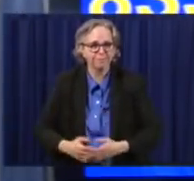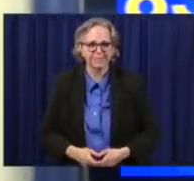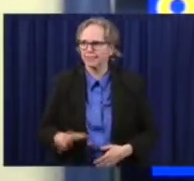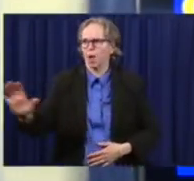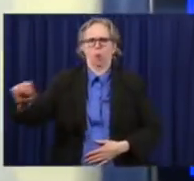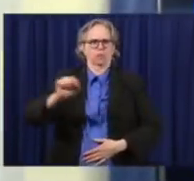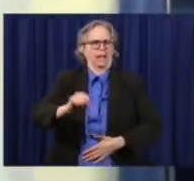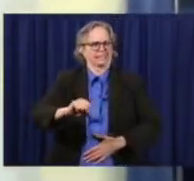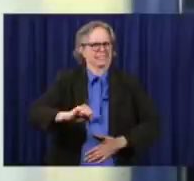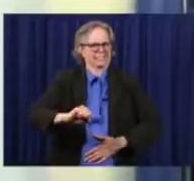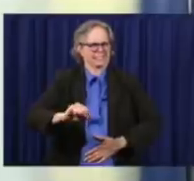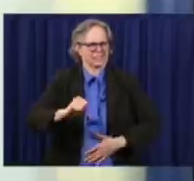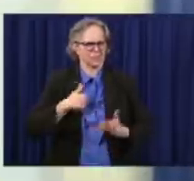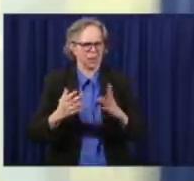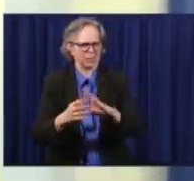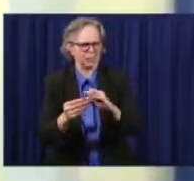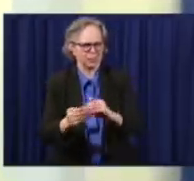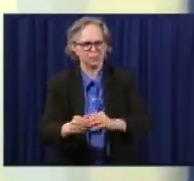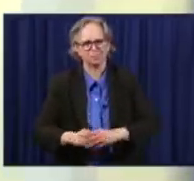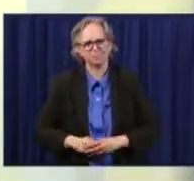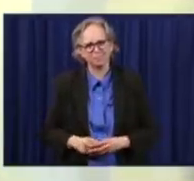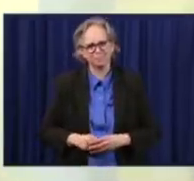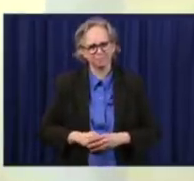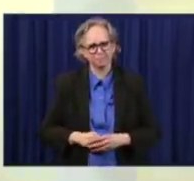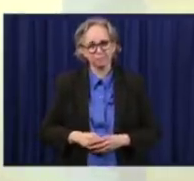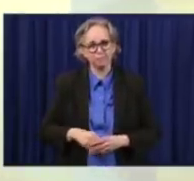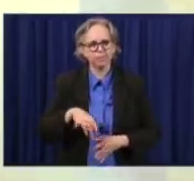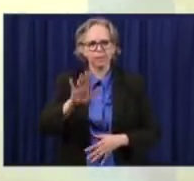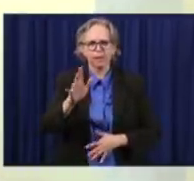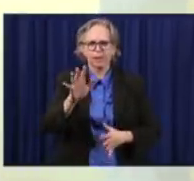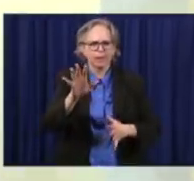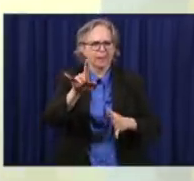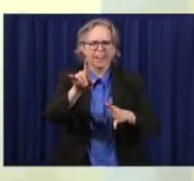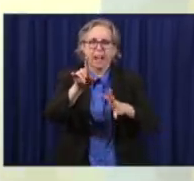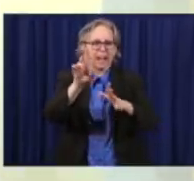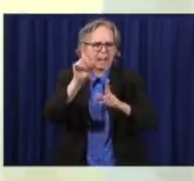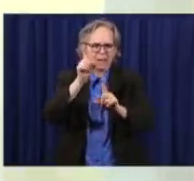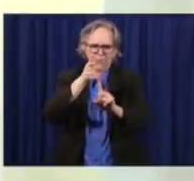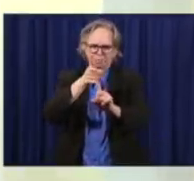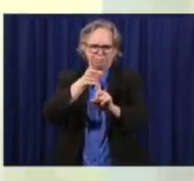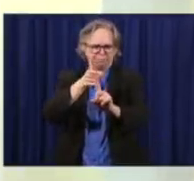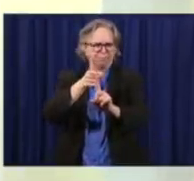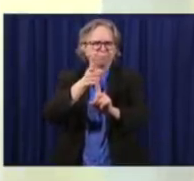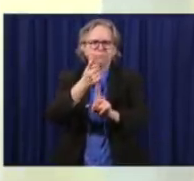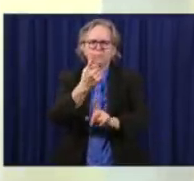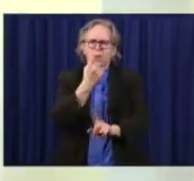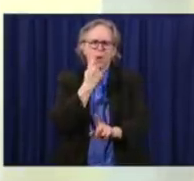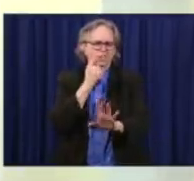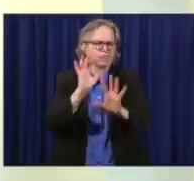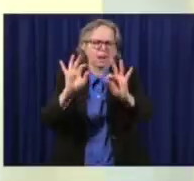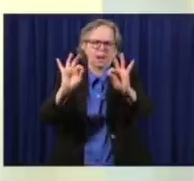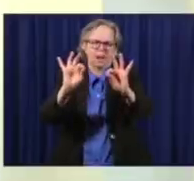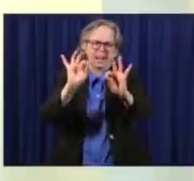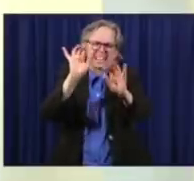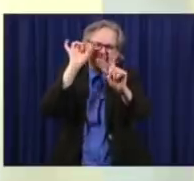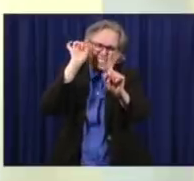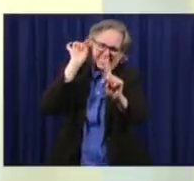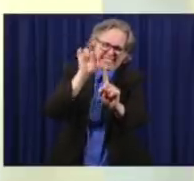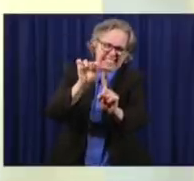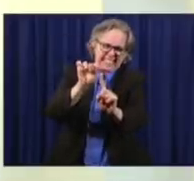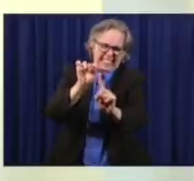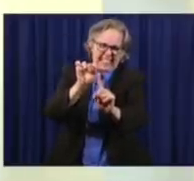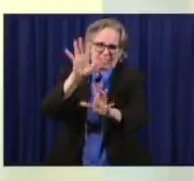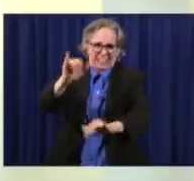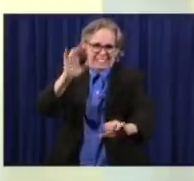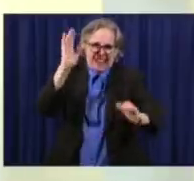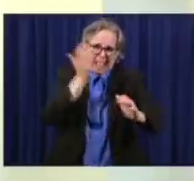to say that those were the exact right questions, and that's the type of strategy myself and other states